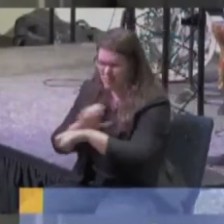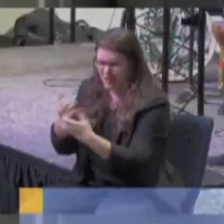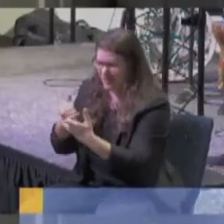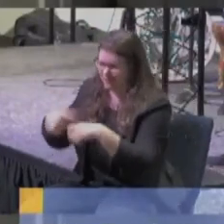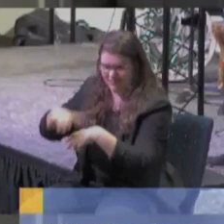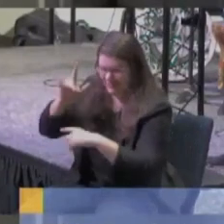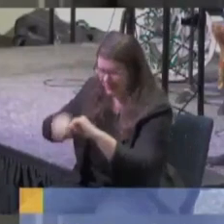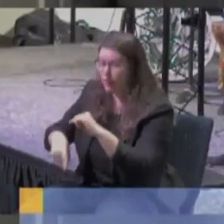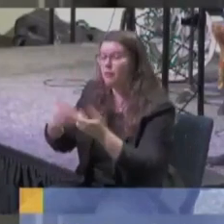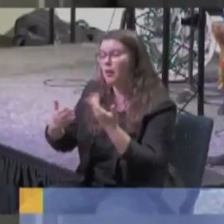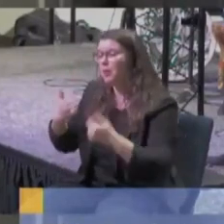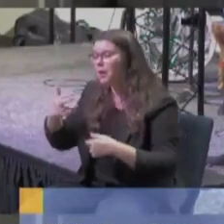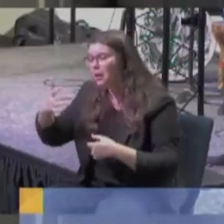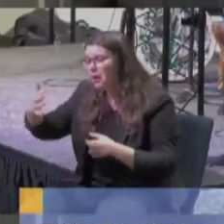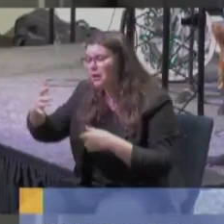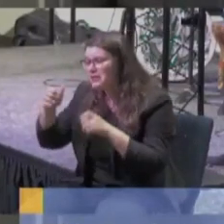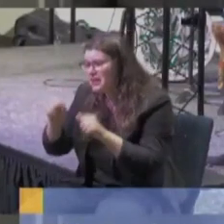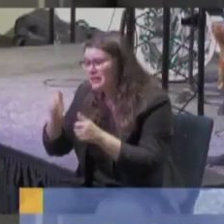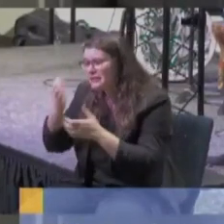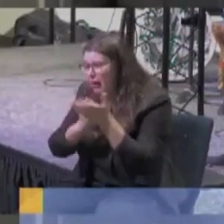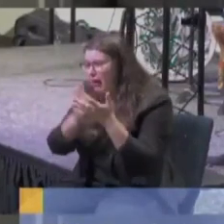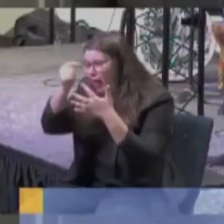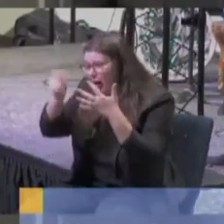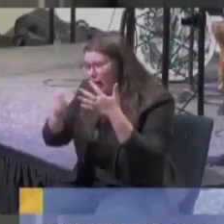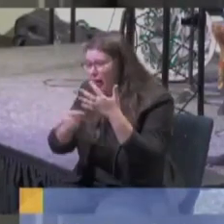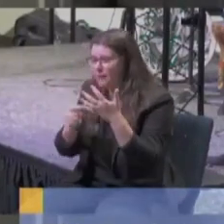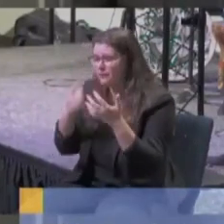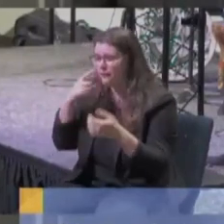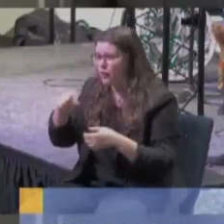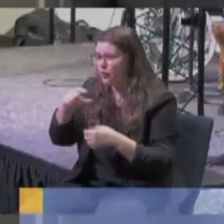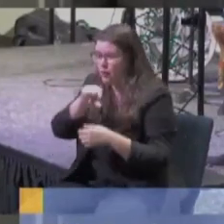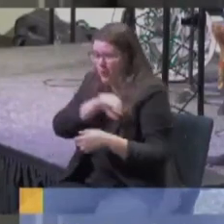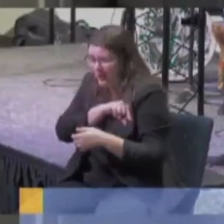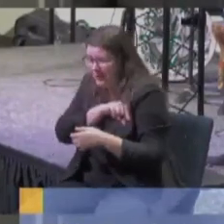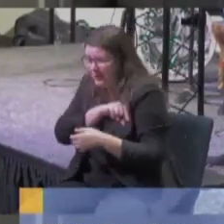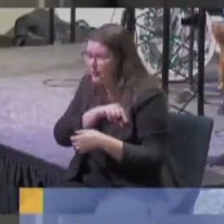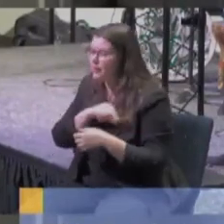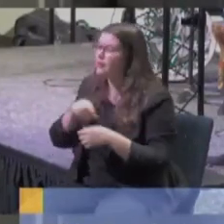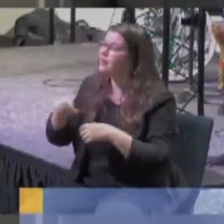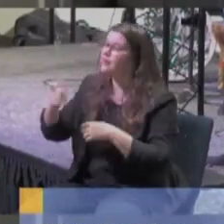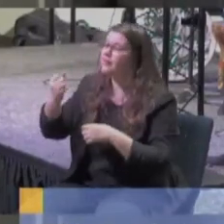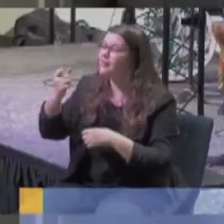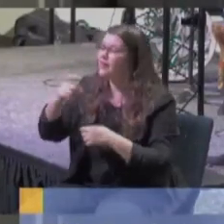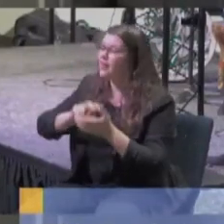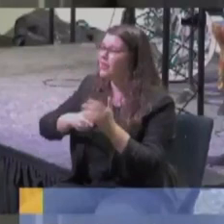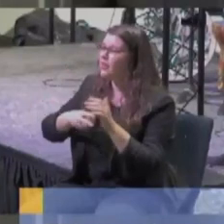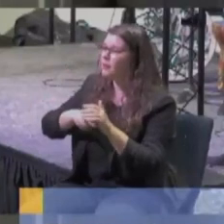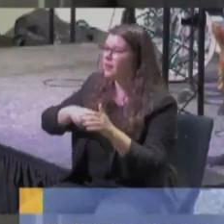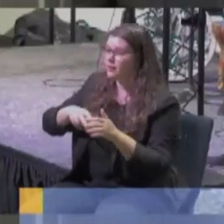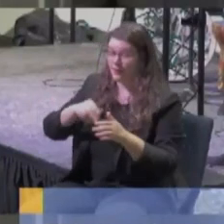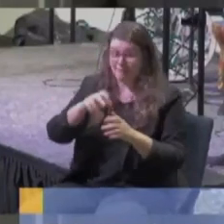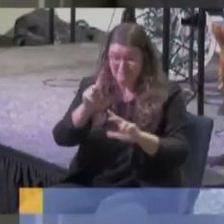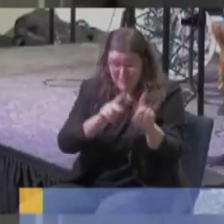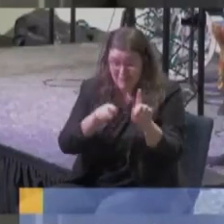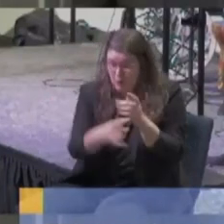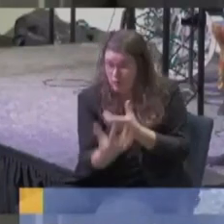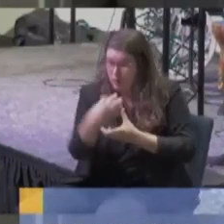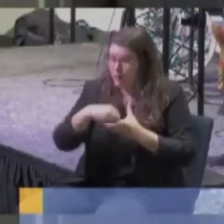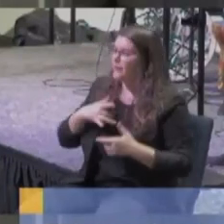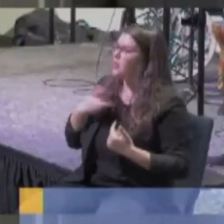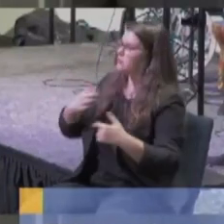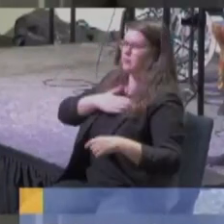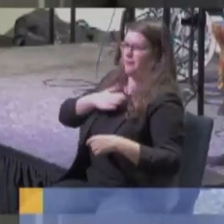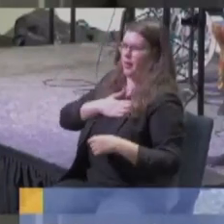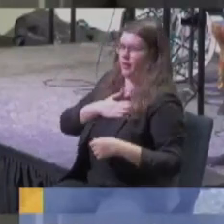of our conventional quality assurance criteria, at the cost, of course, of ownership, but only